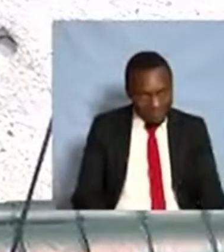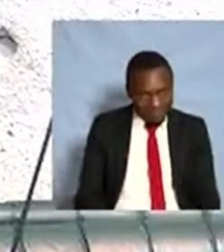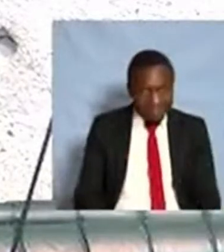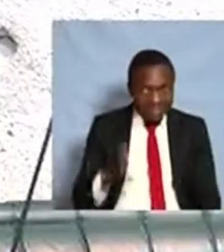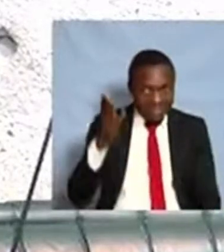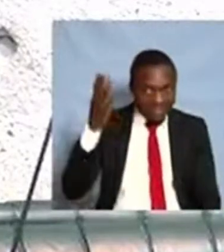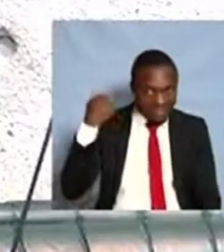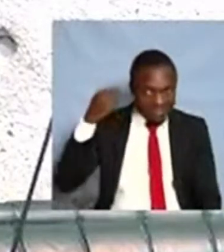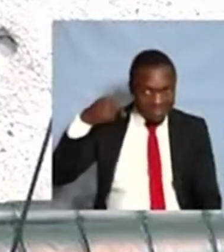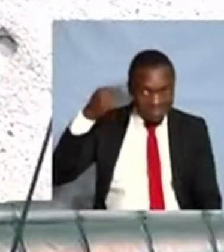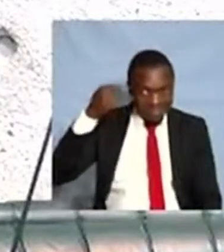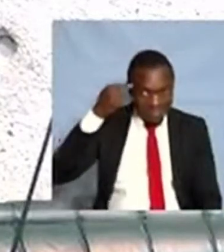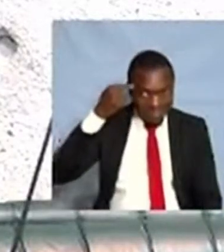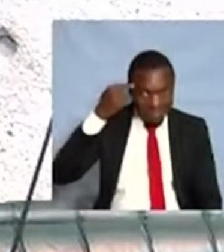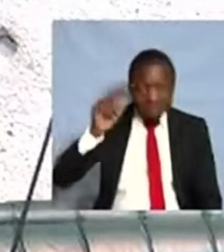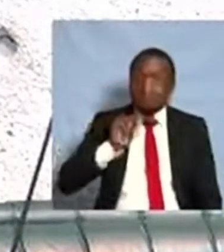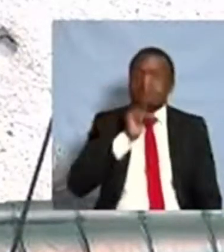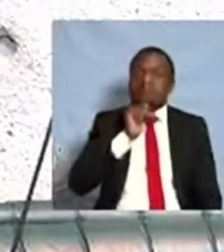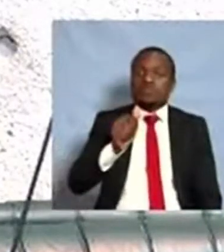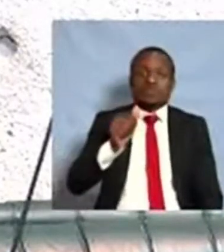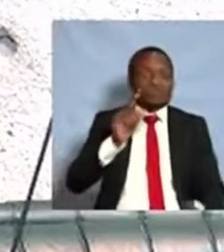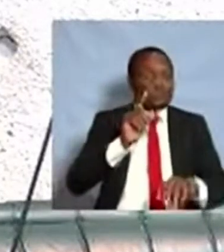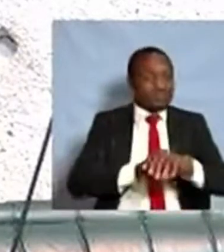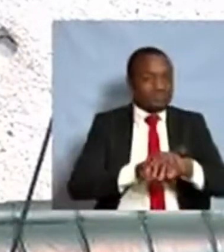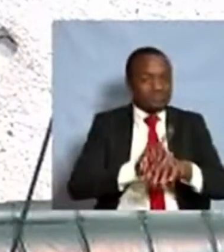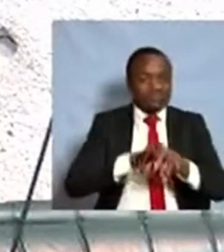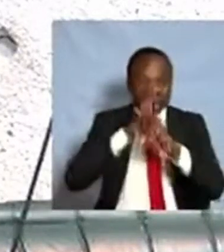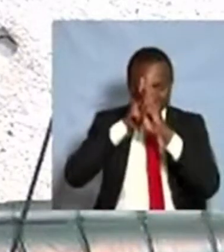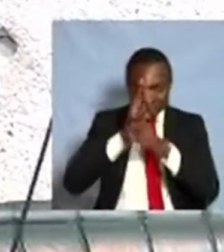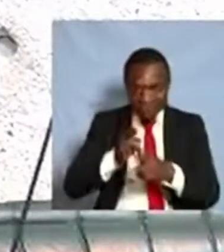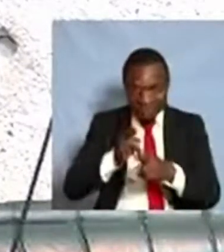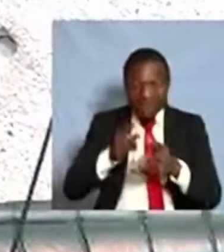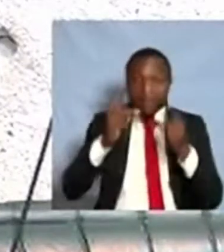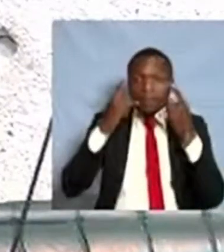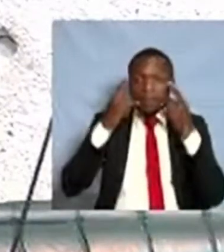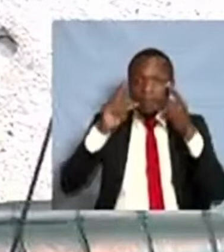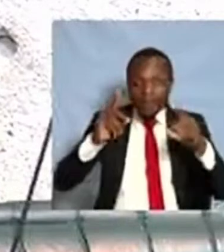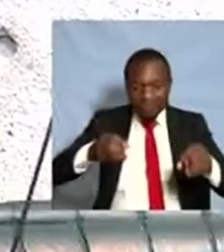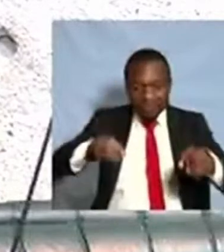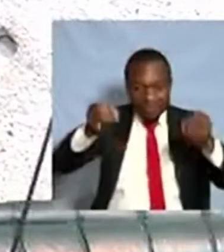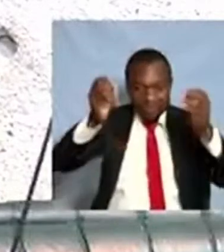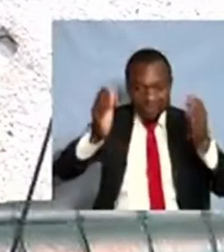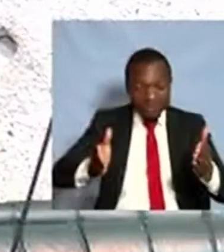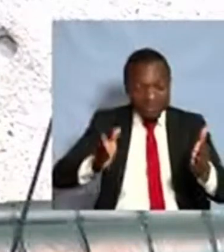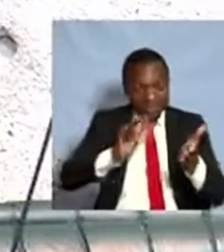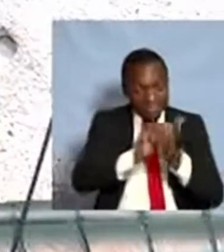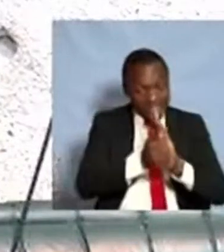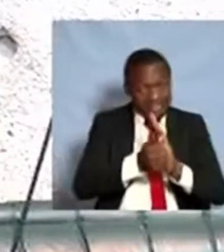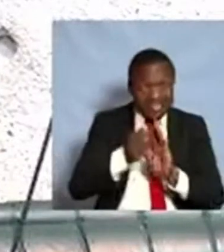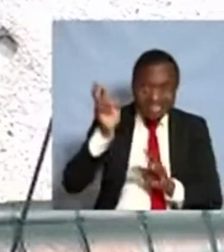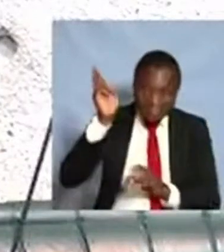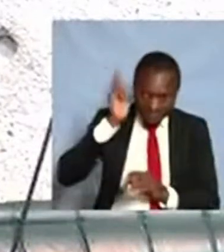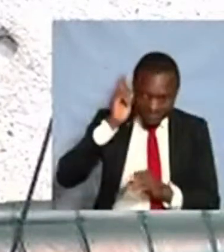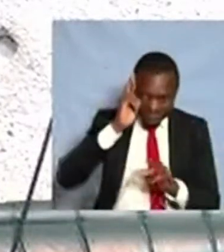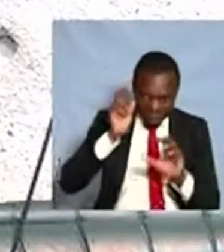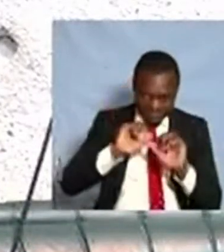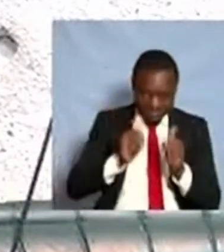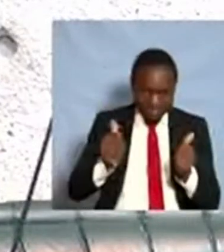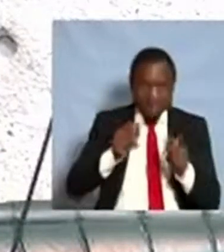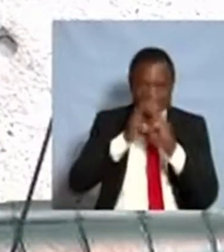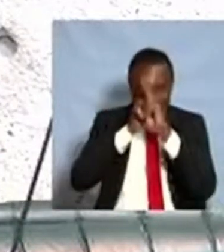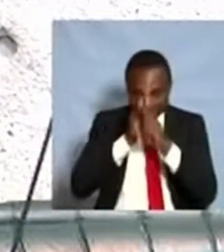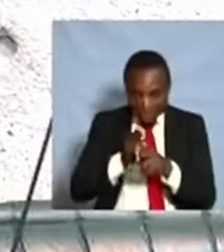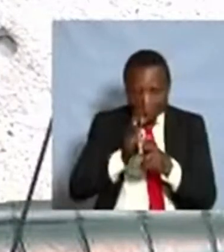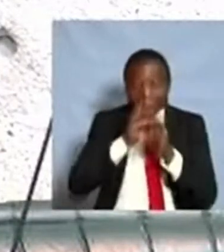previous regimes had no time to respect this Public Order Act. I remember very well, Mr.